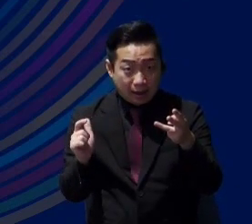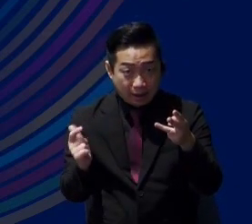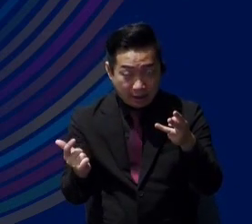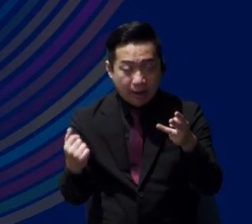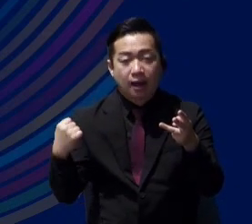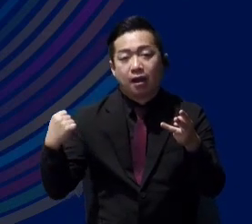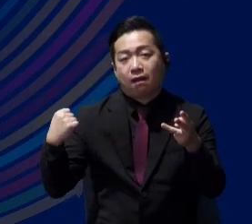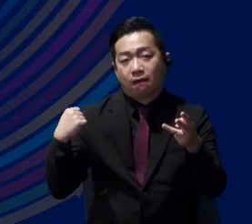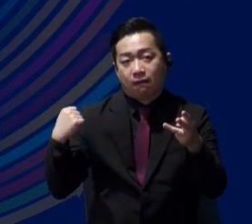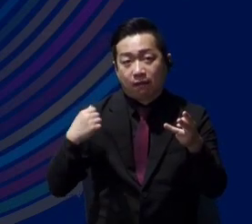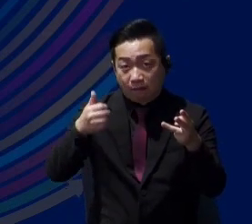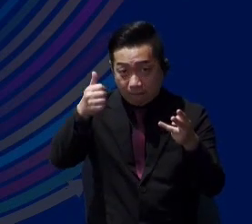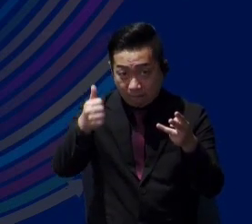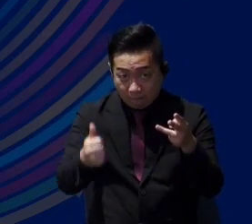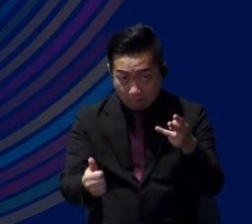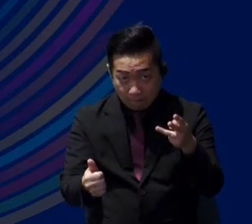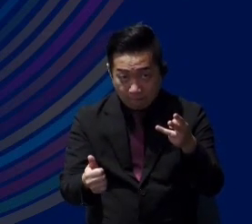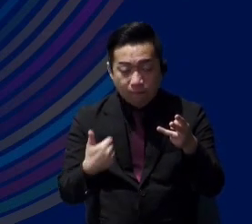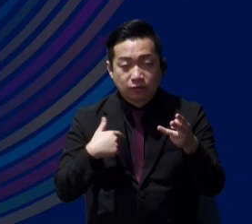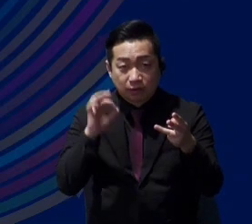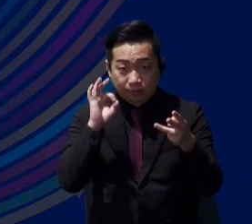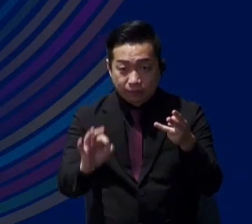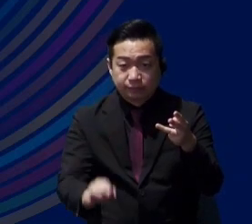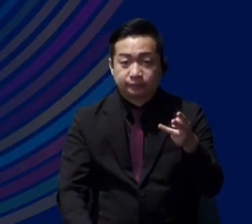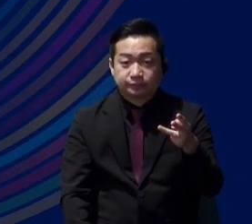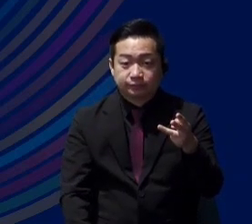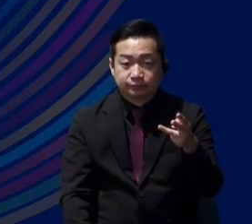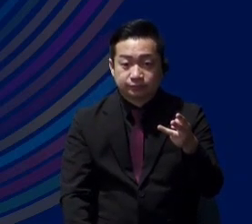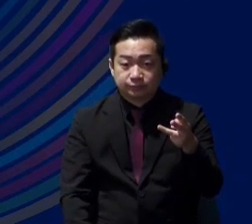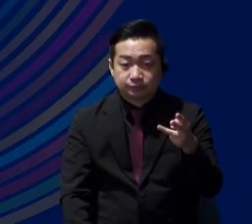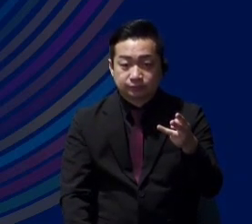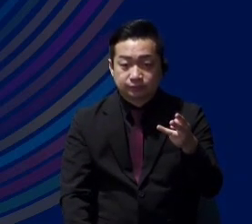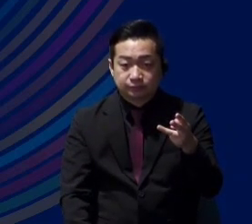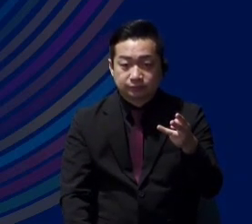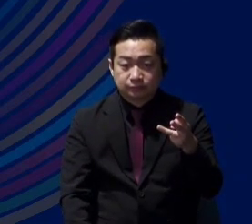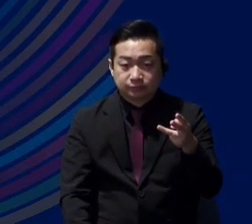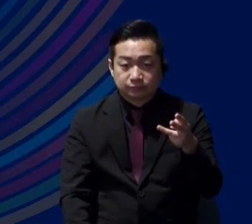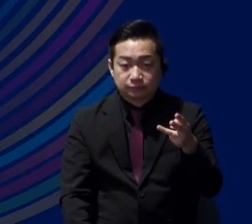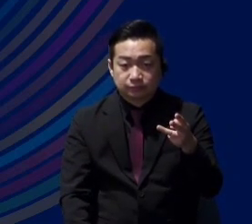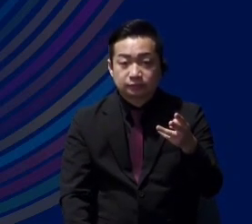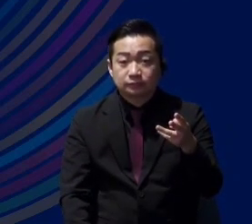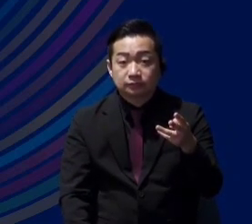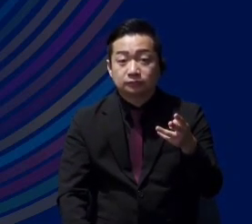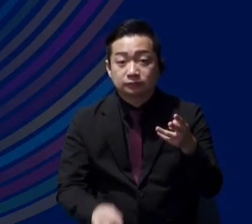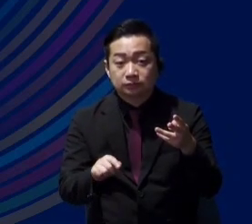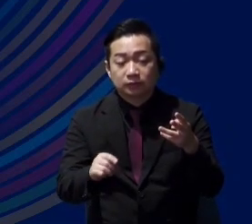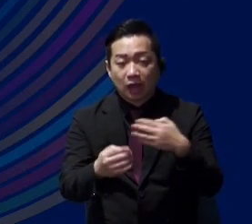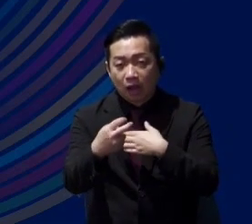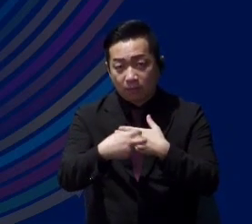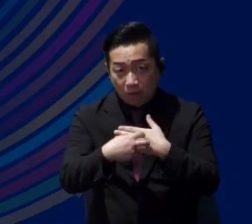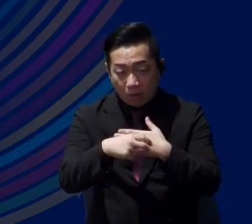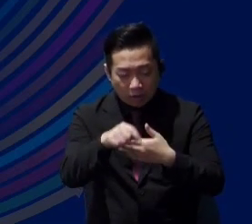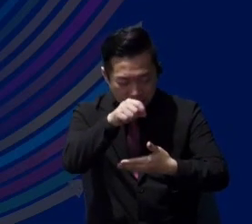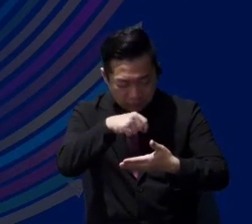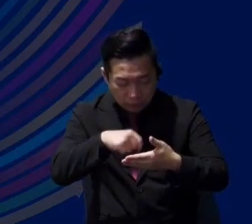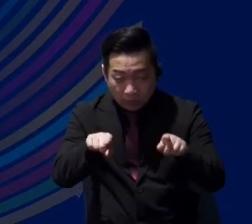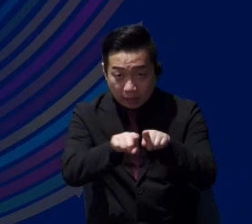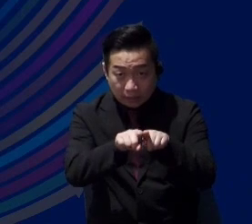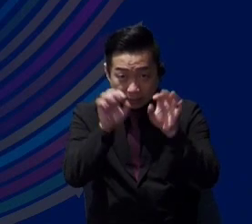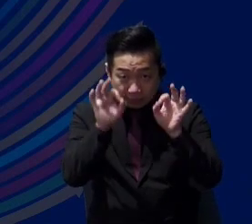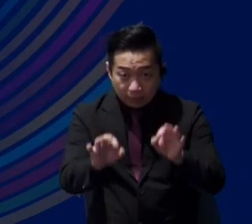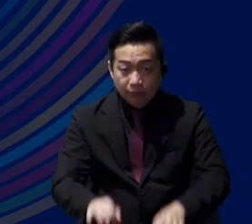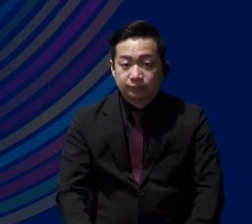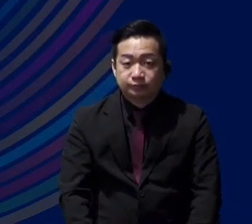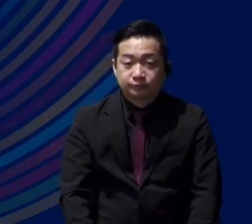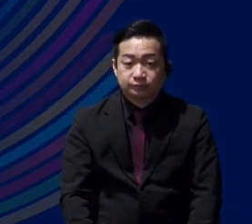including hospital data, claims data, and then we calculate risk factor, that what is the